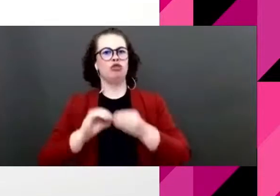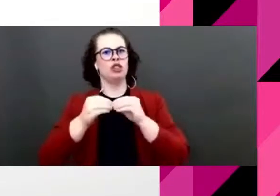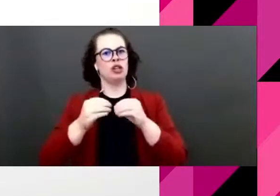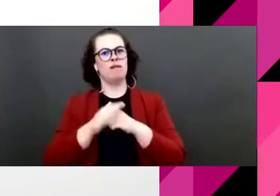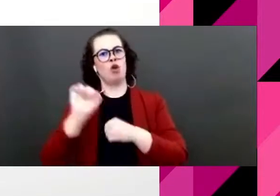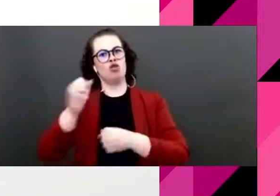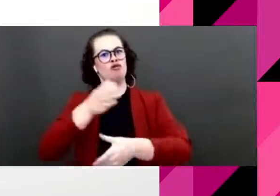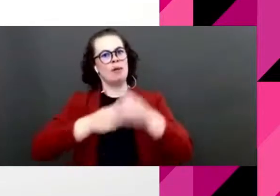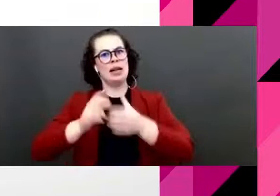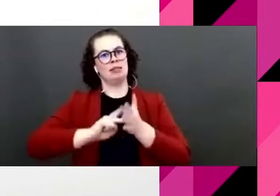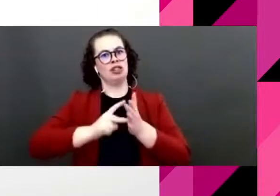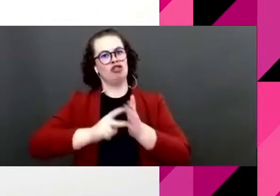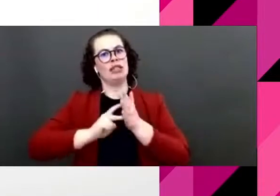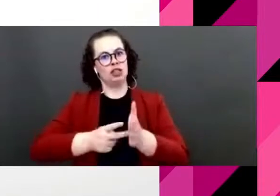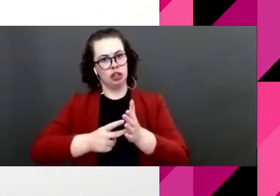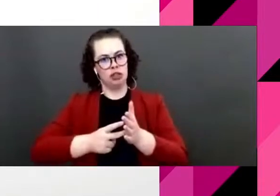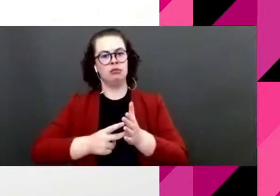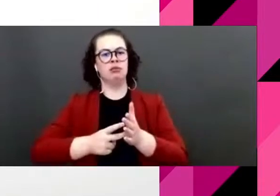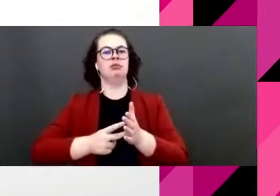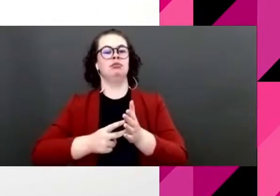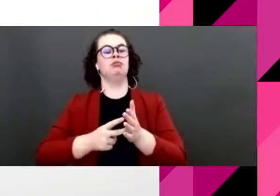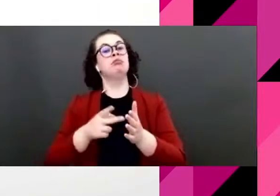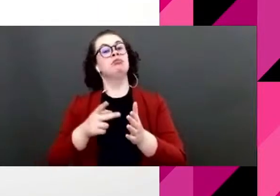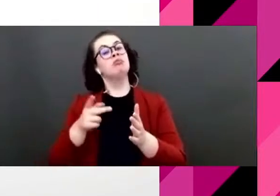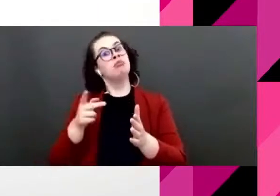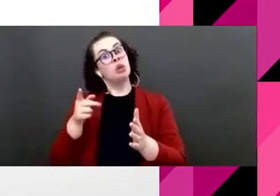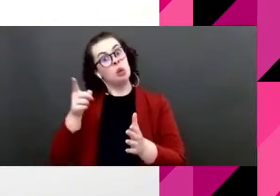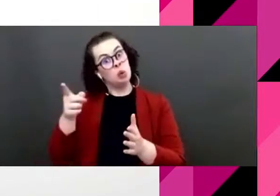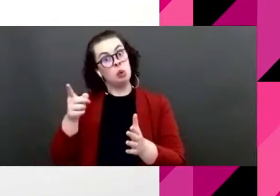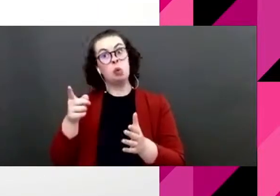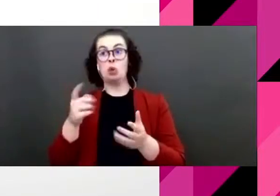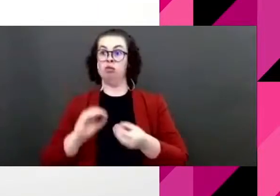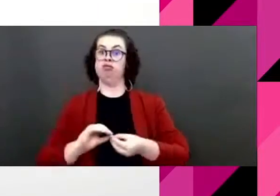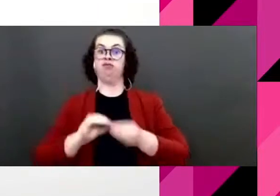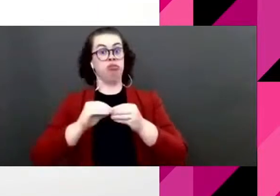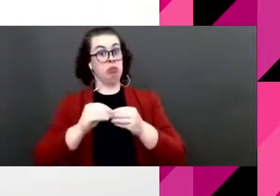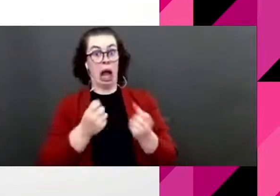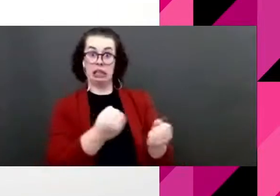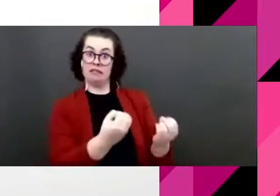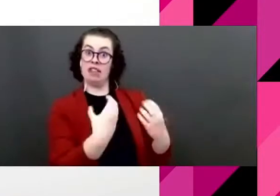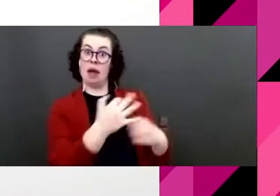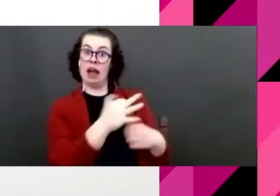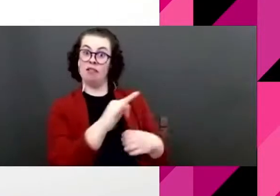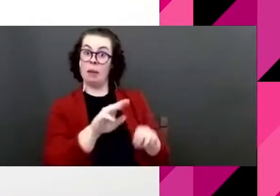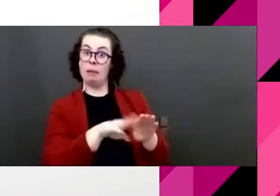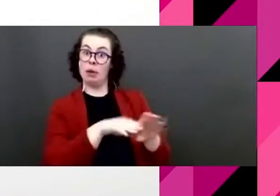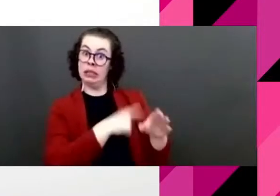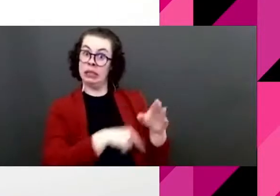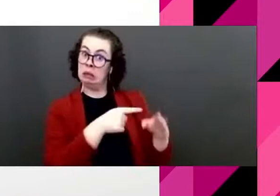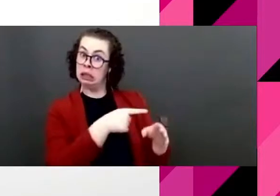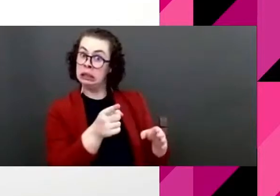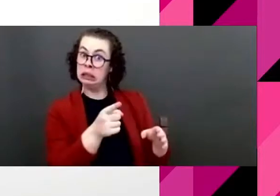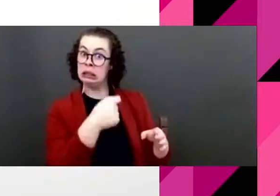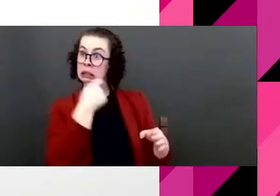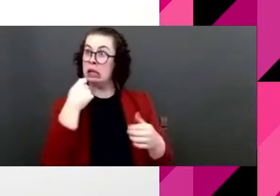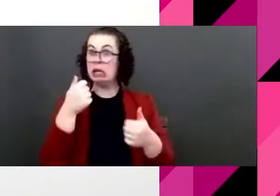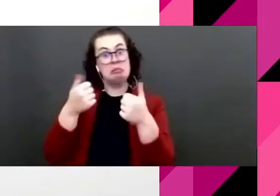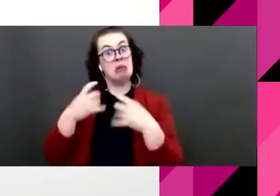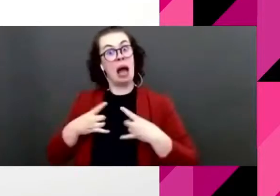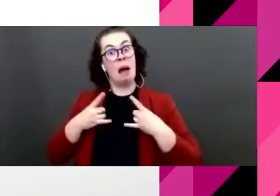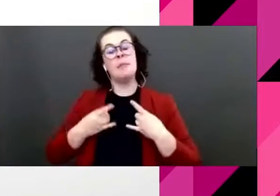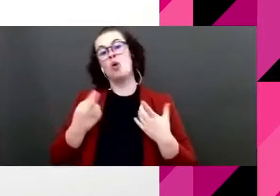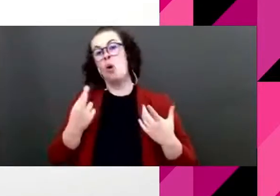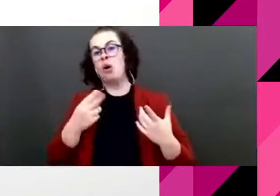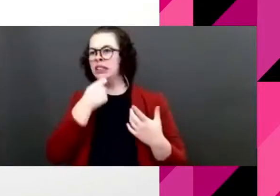replacement strategy. But have you had feedback from people with disabilities as to any aspect of that they are pleased with